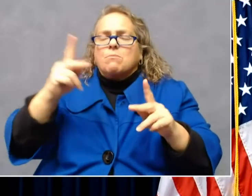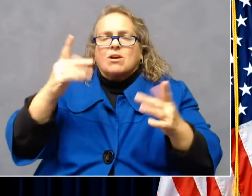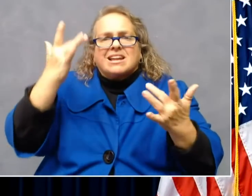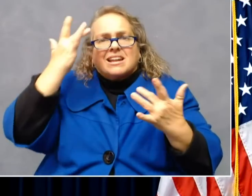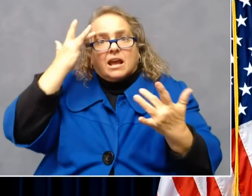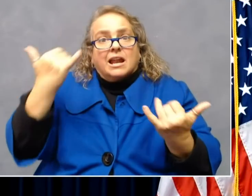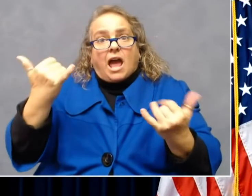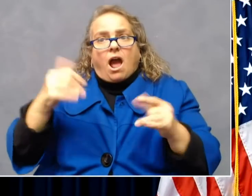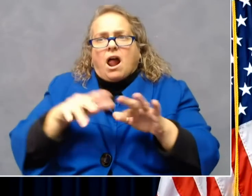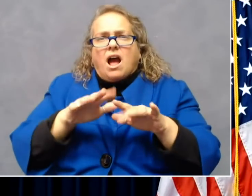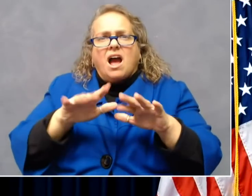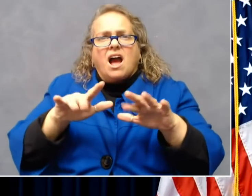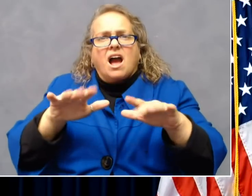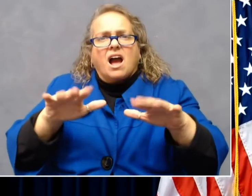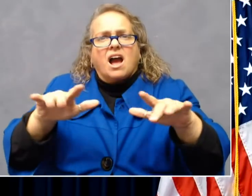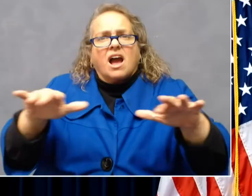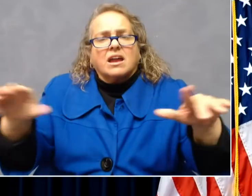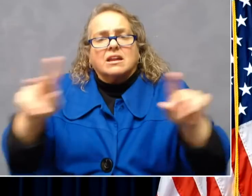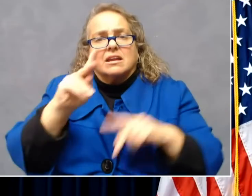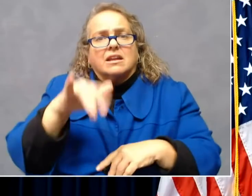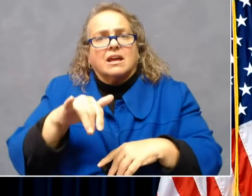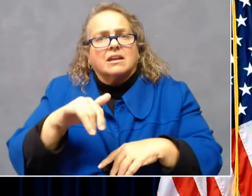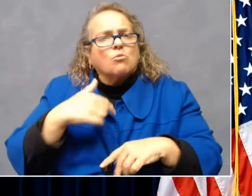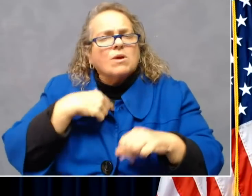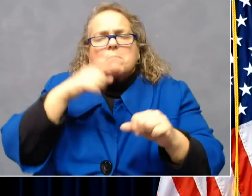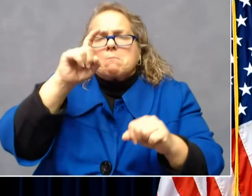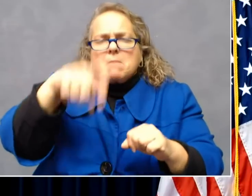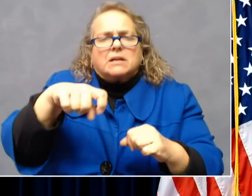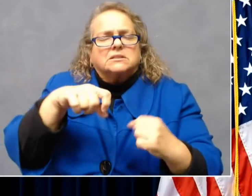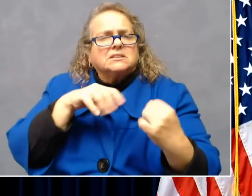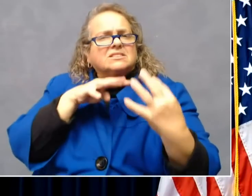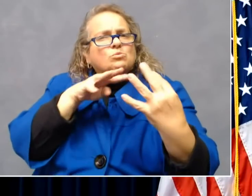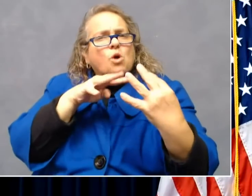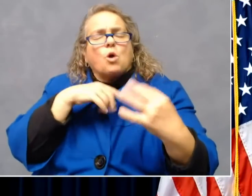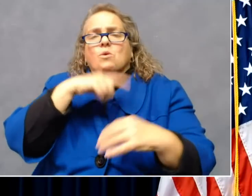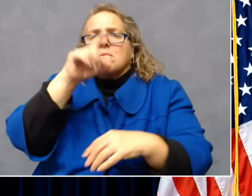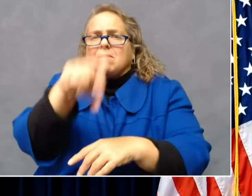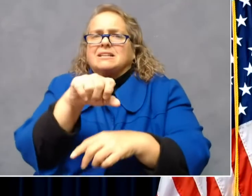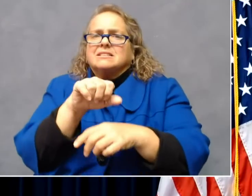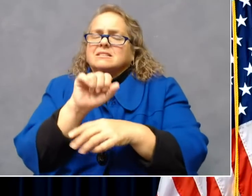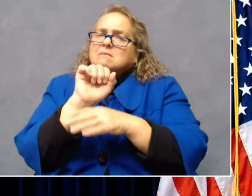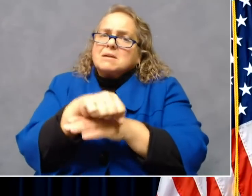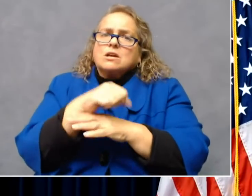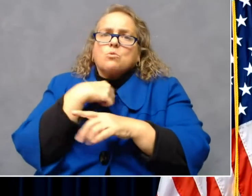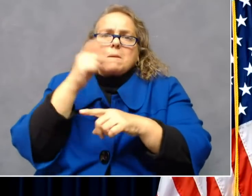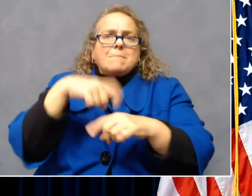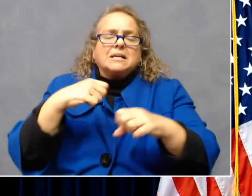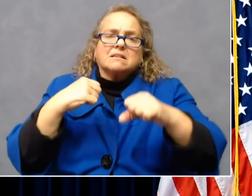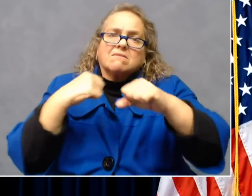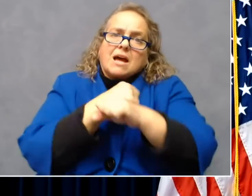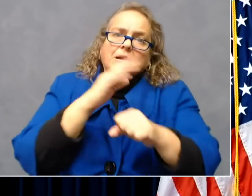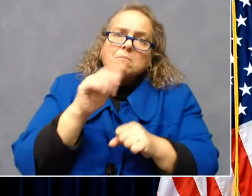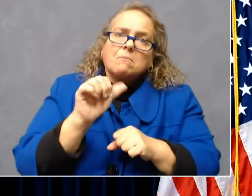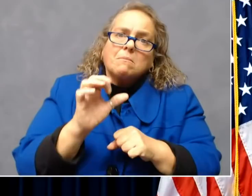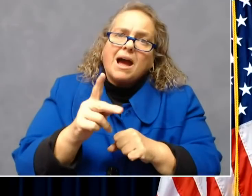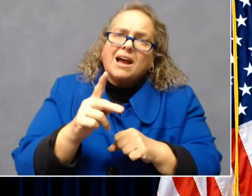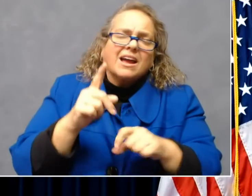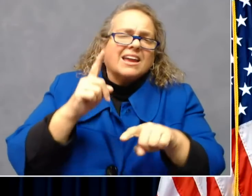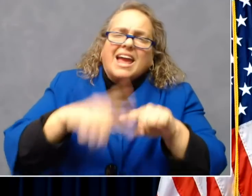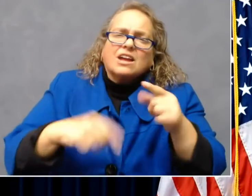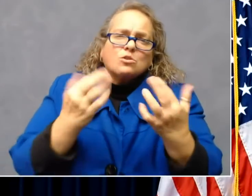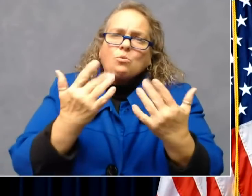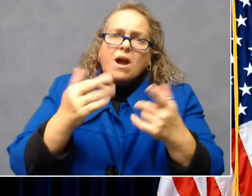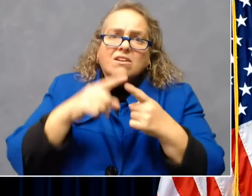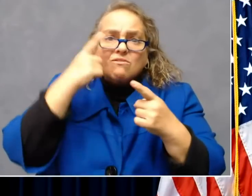That's why we're fighting back. That's why we're trying to be aggressive and not wait for it to overwhelm us, but to try to stem this